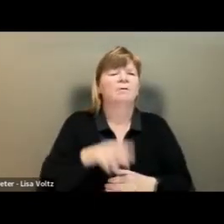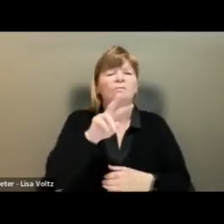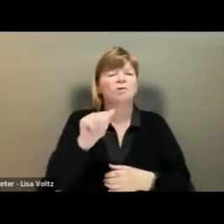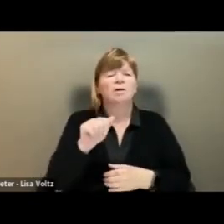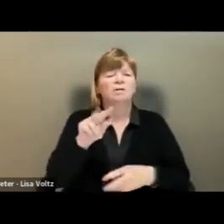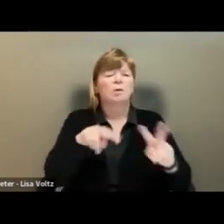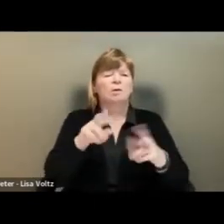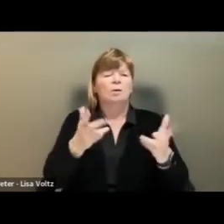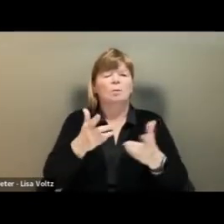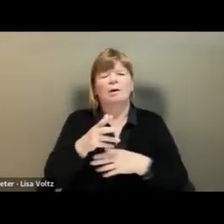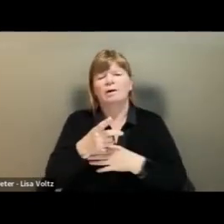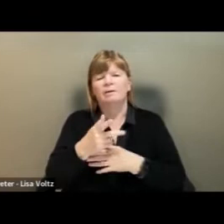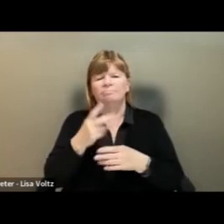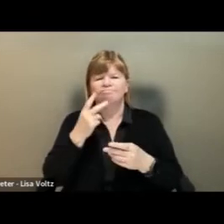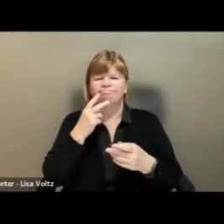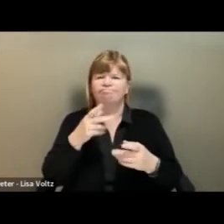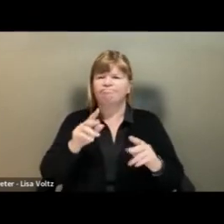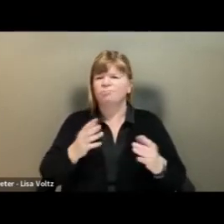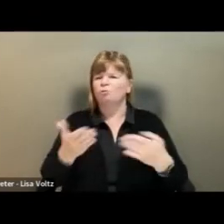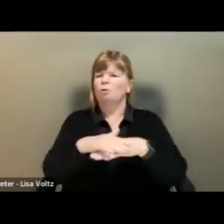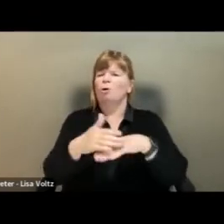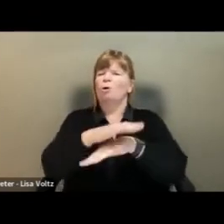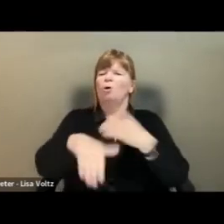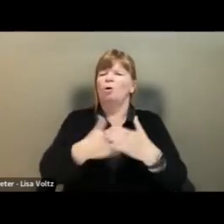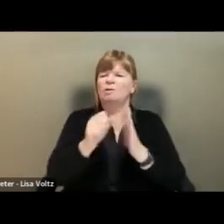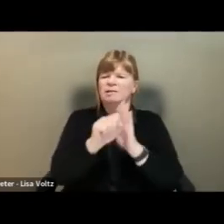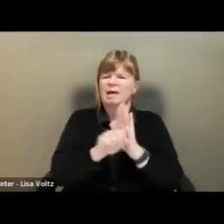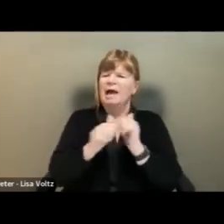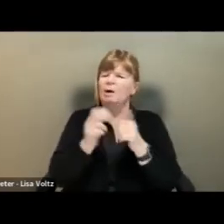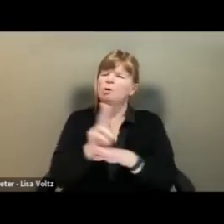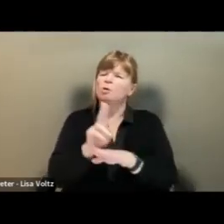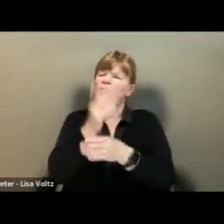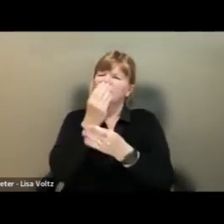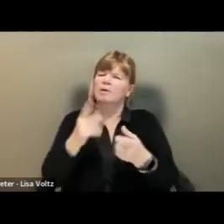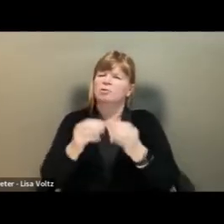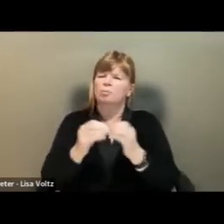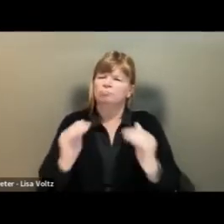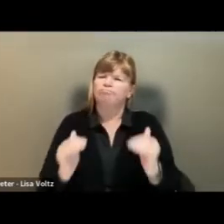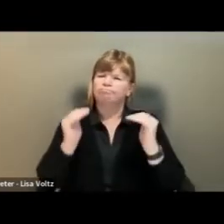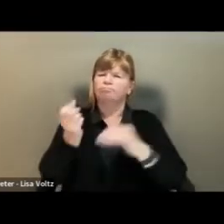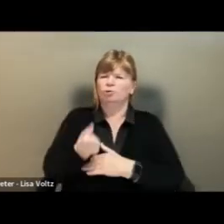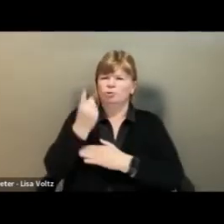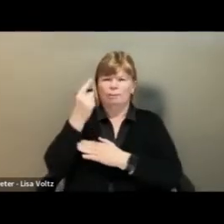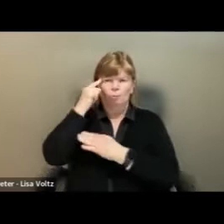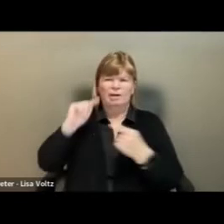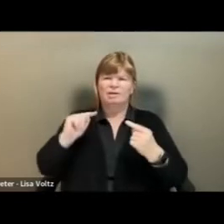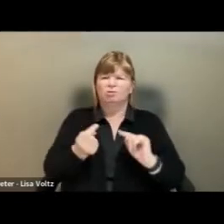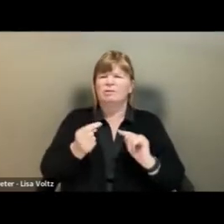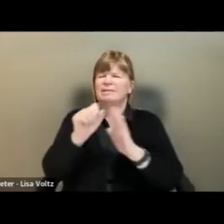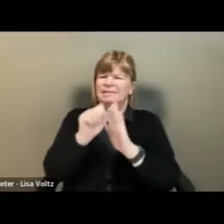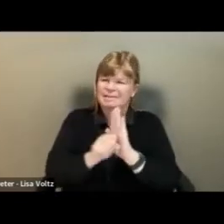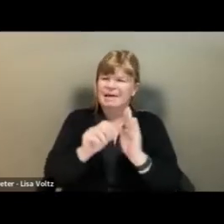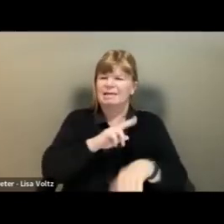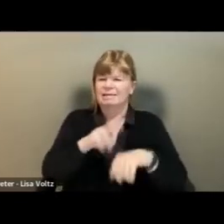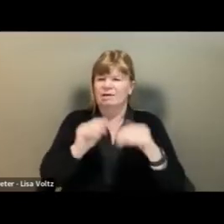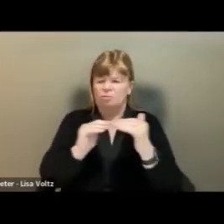are reflected in work across all the states. How do we use information to elevate understanding of brain injury at the state and national level?